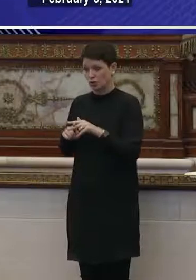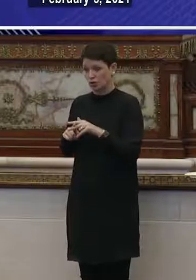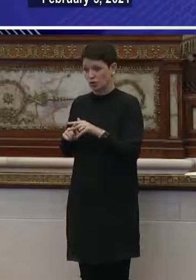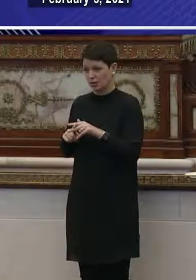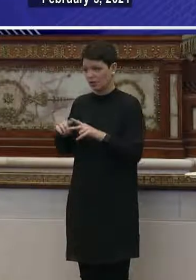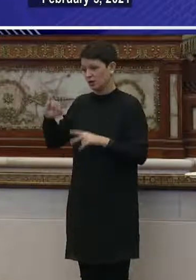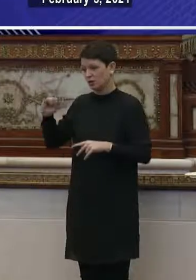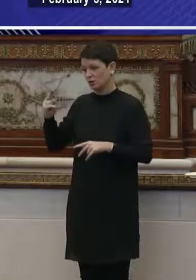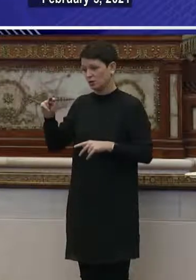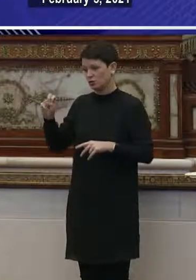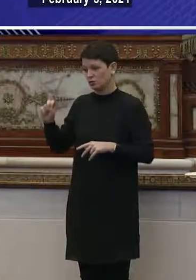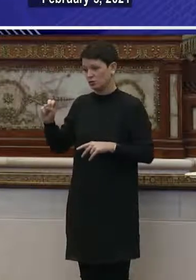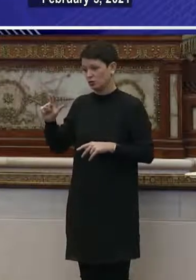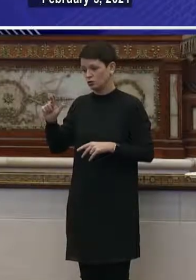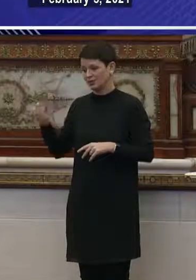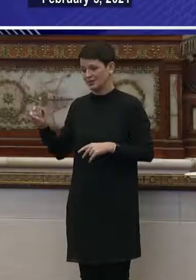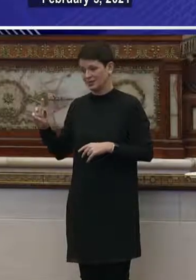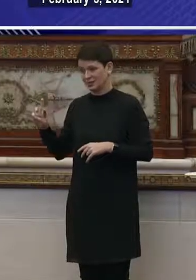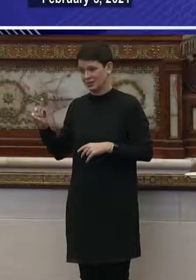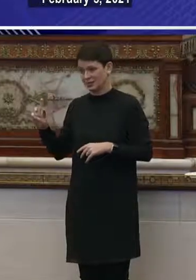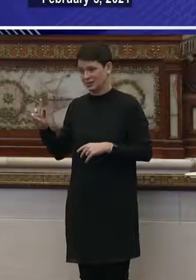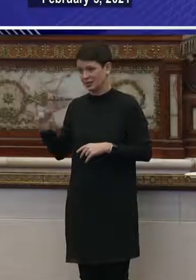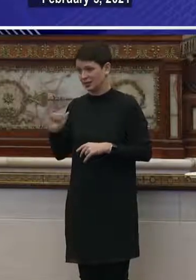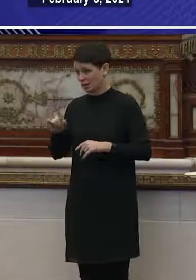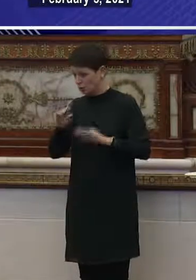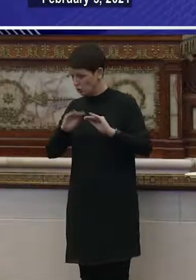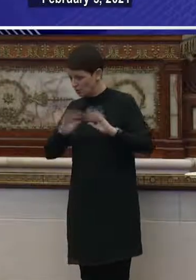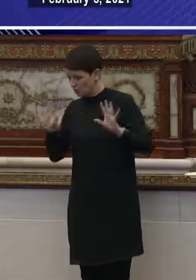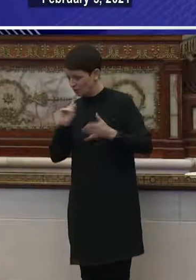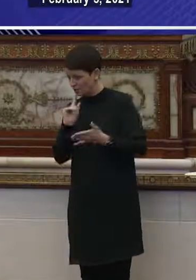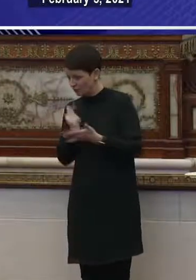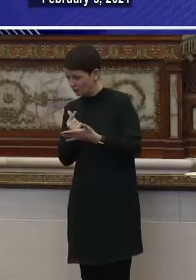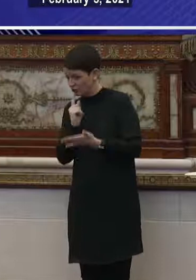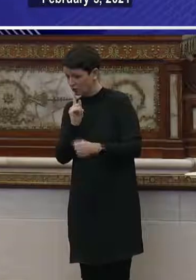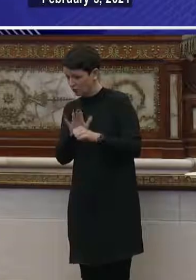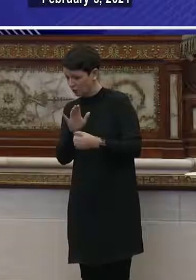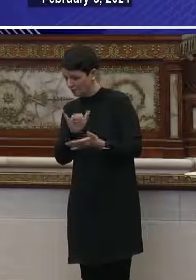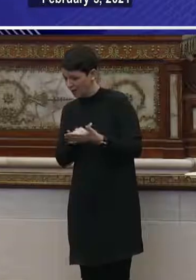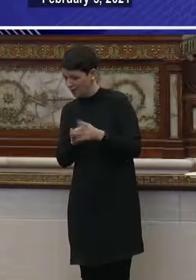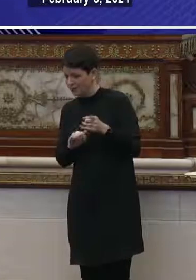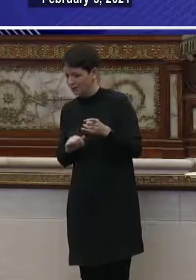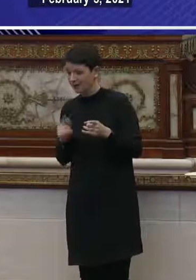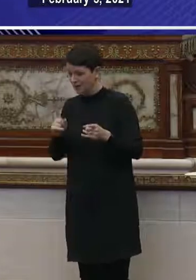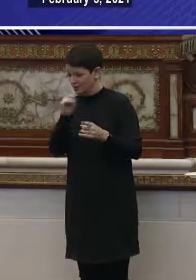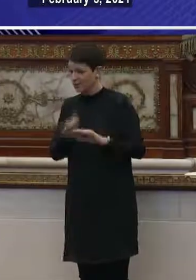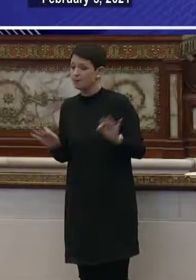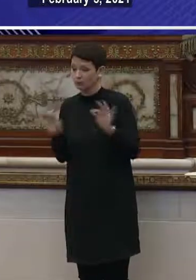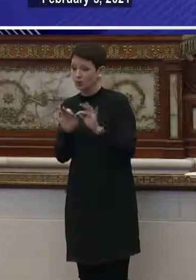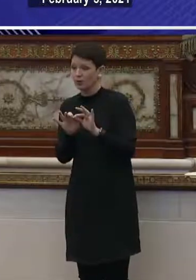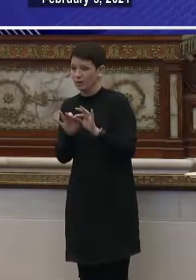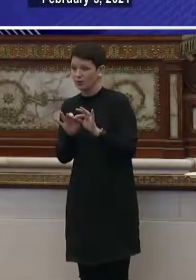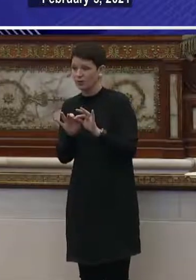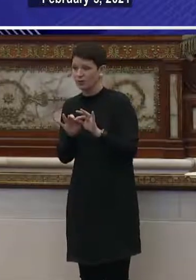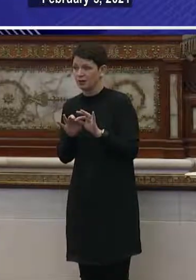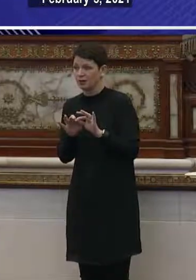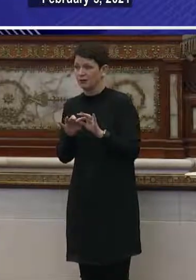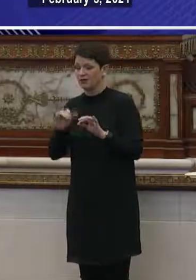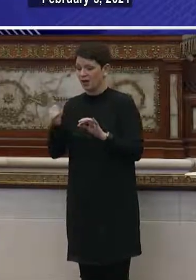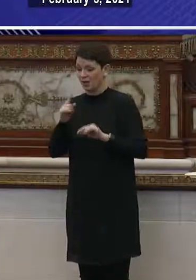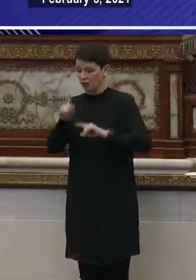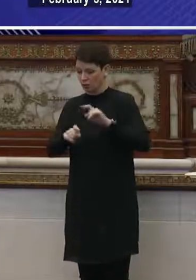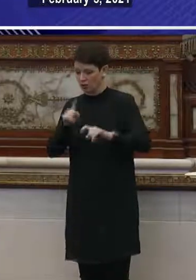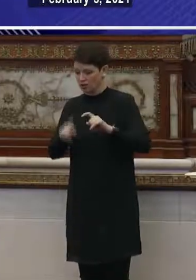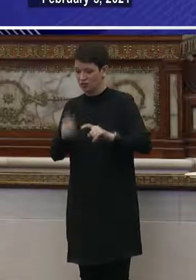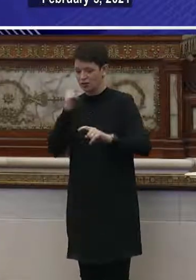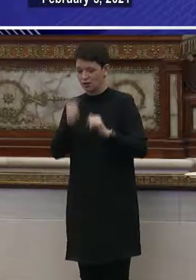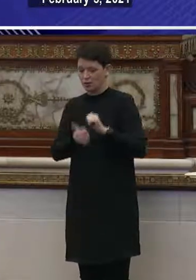think, June 26th. Can you clarify that for us, Dr. Farley? Because that is important to the additional questions that I know